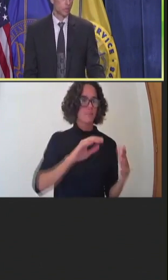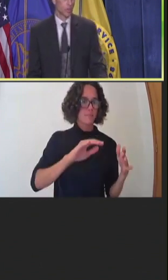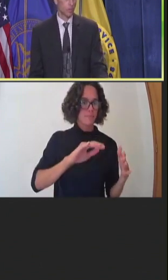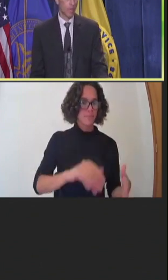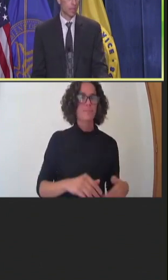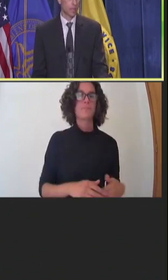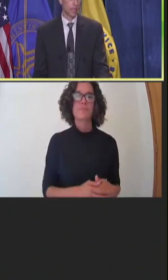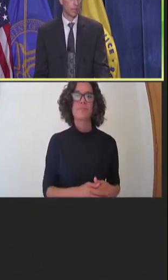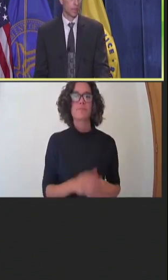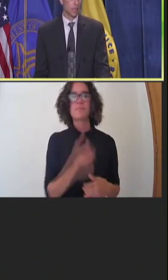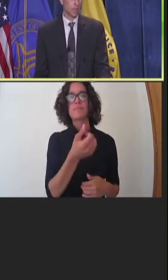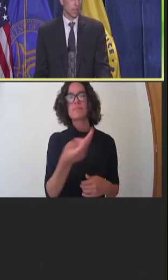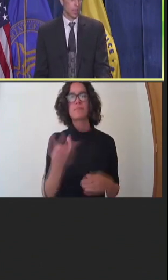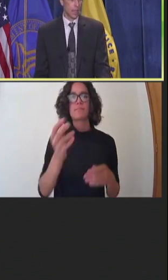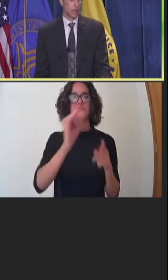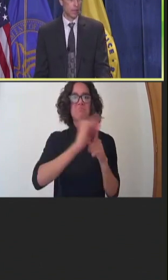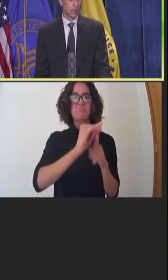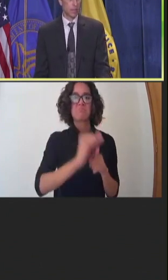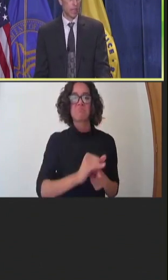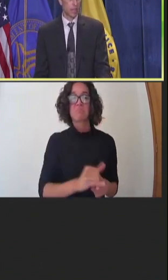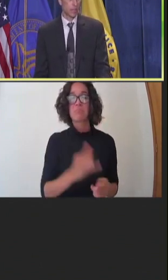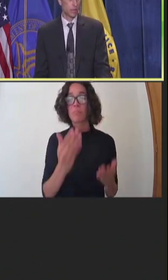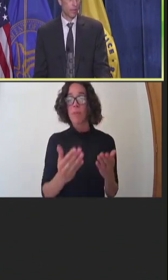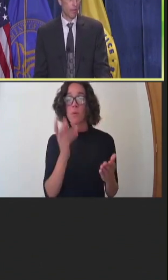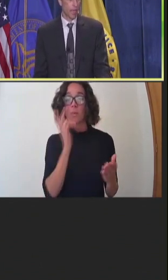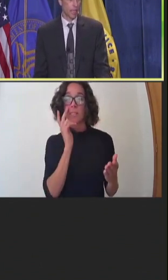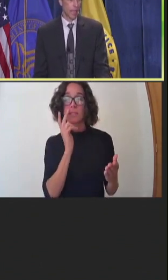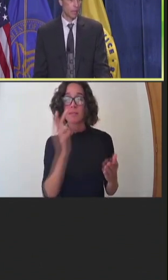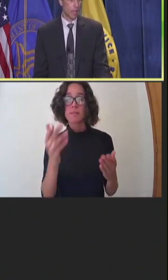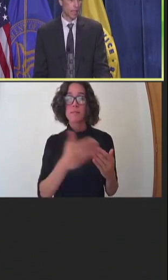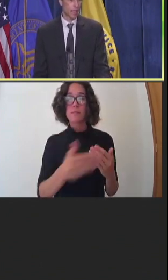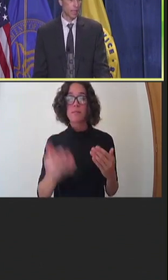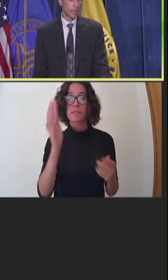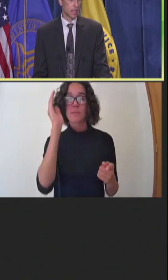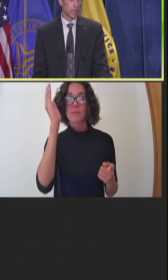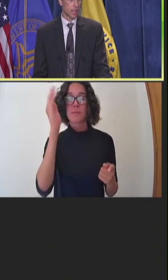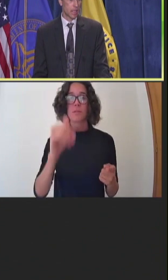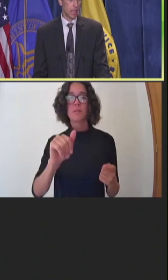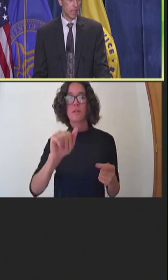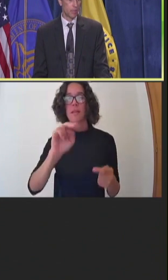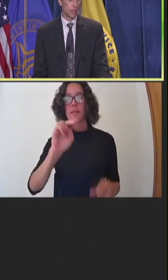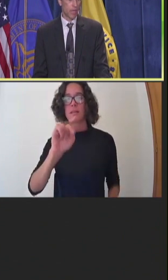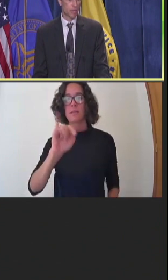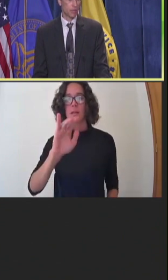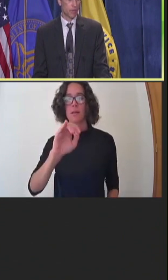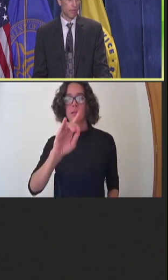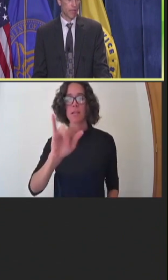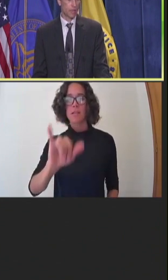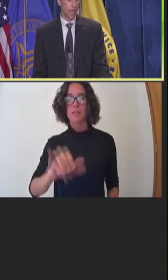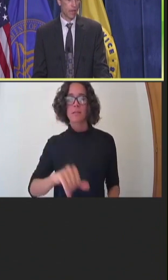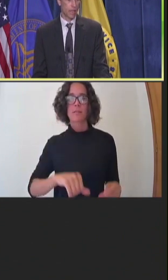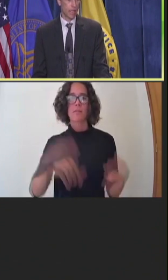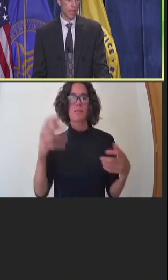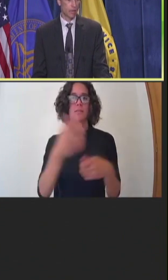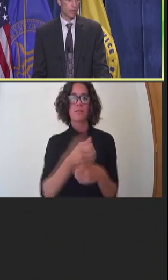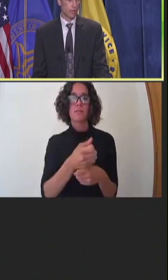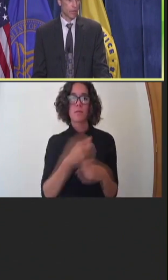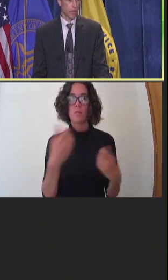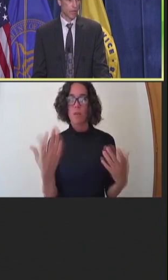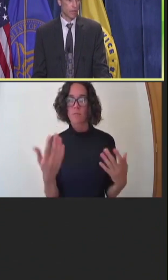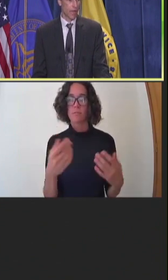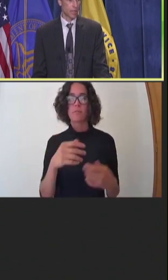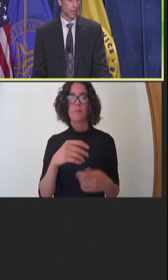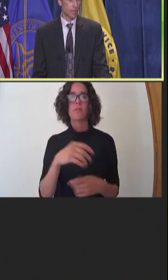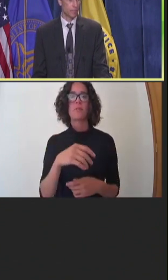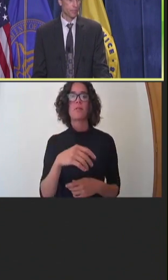terms that you might see in this presentation: binding antibodies, an abbreviation for the Pfizer-BioNTech